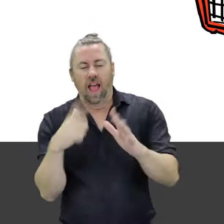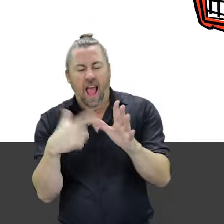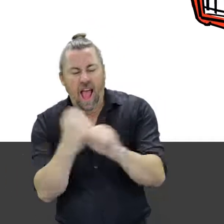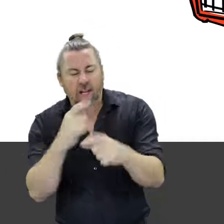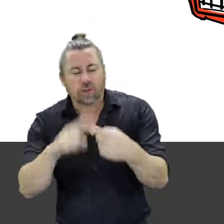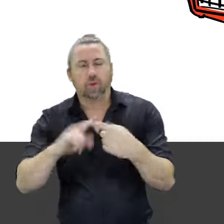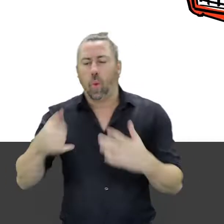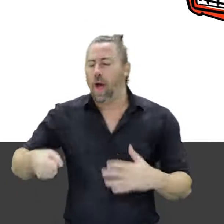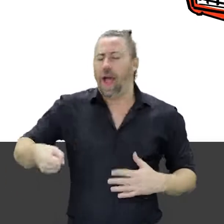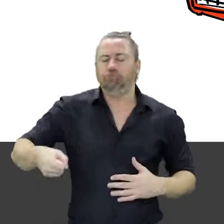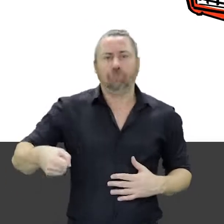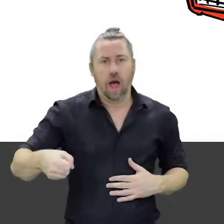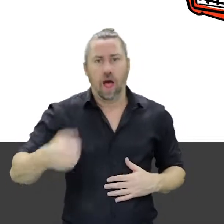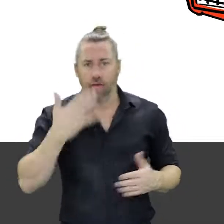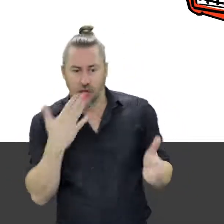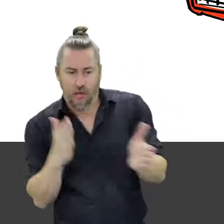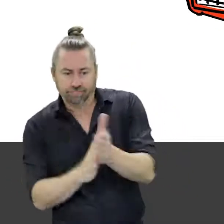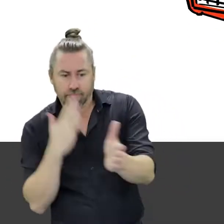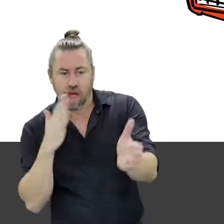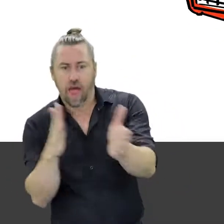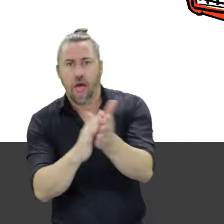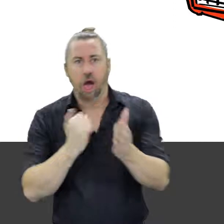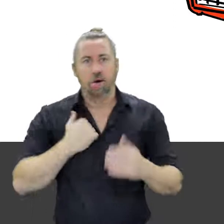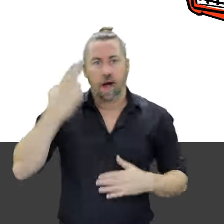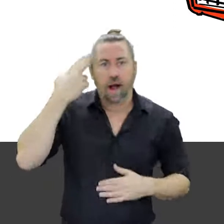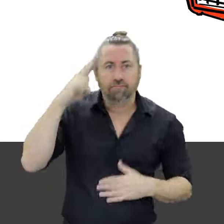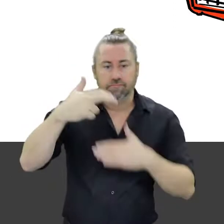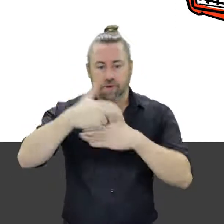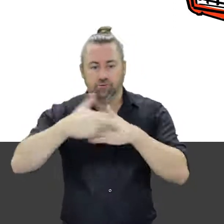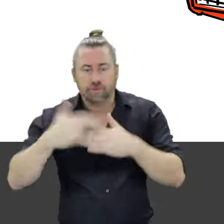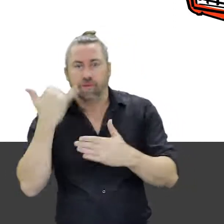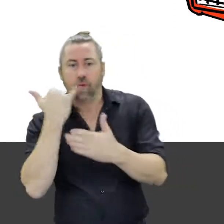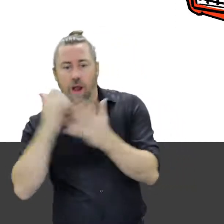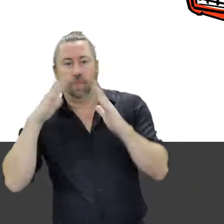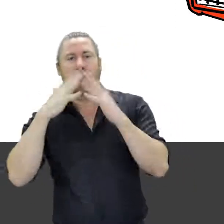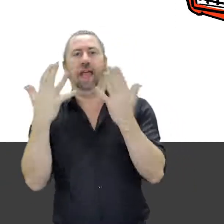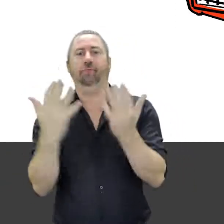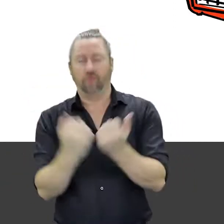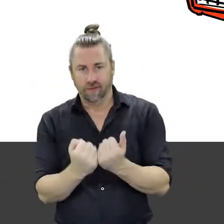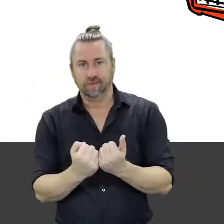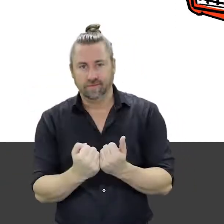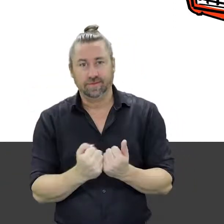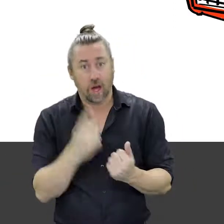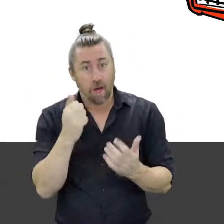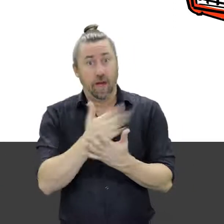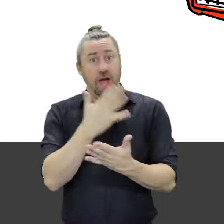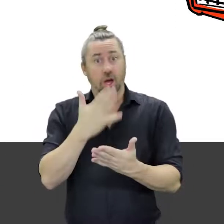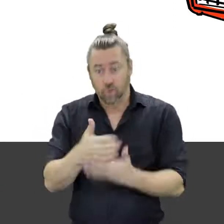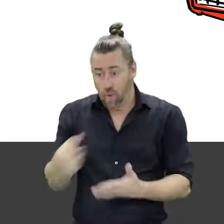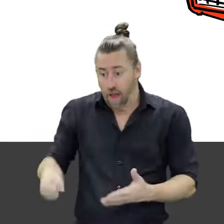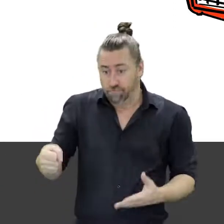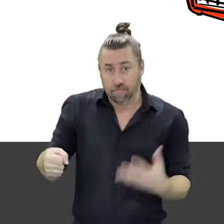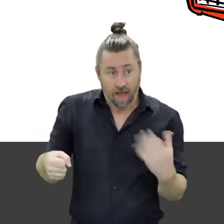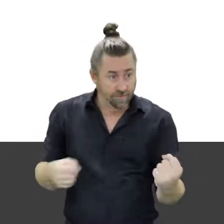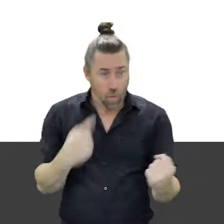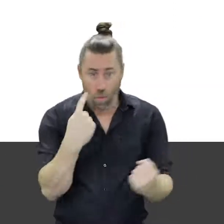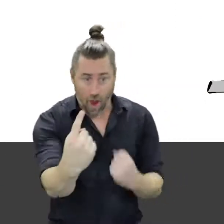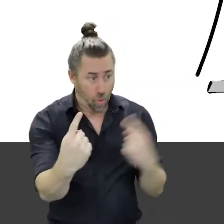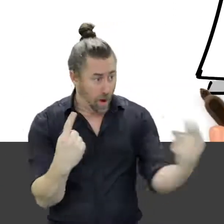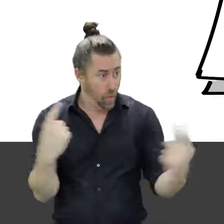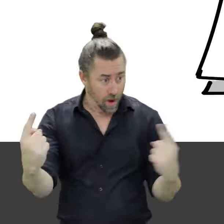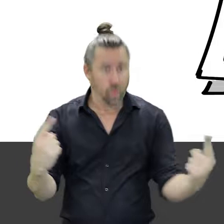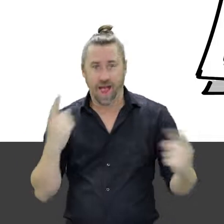details. Owning enough carriers to accommodate your animals and ensuring they fit in your vehicle allows for a speedy